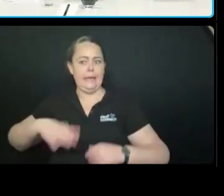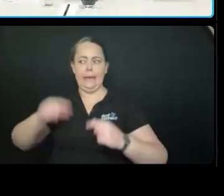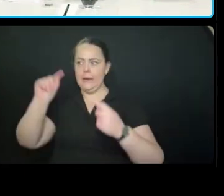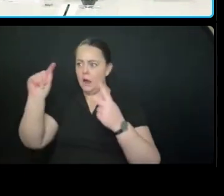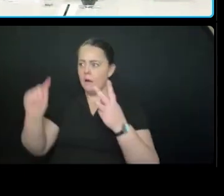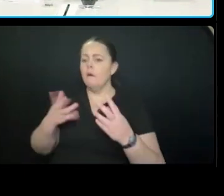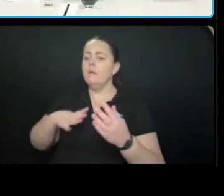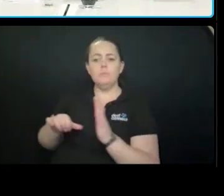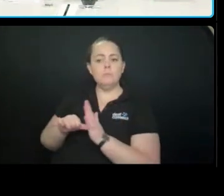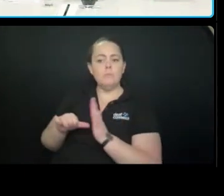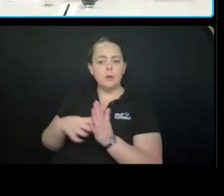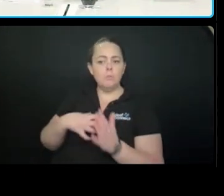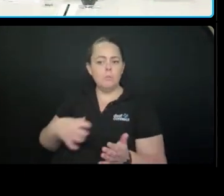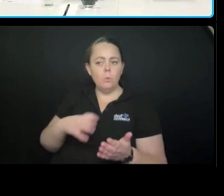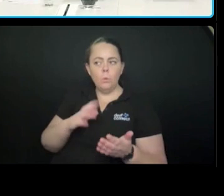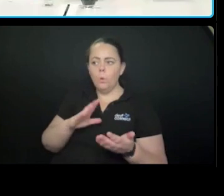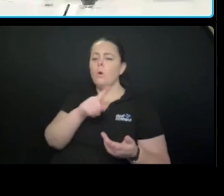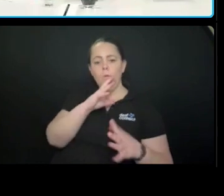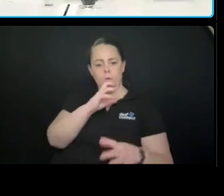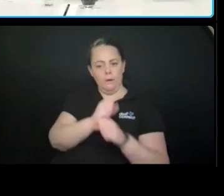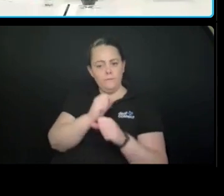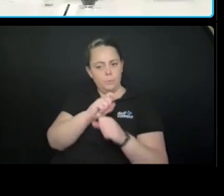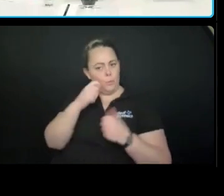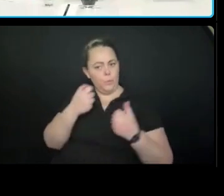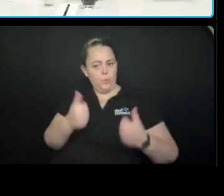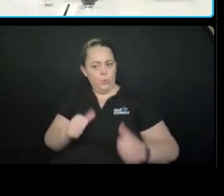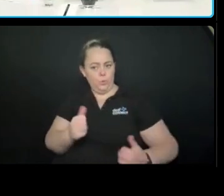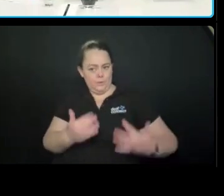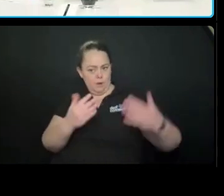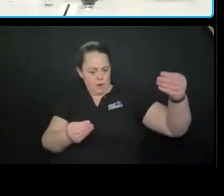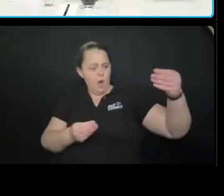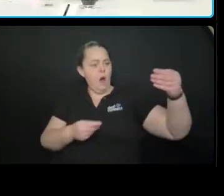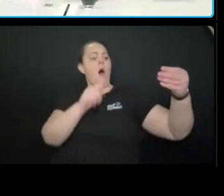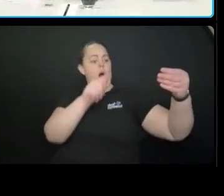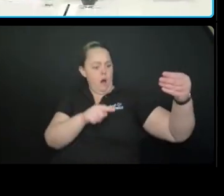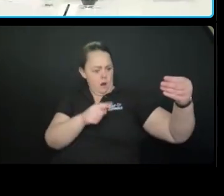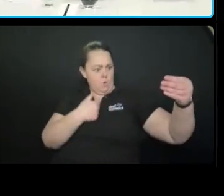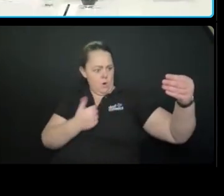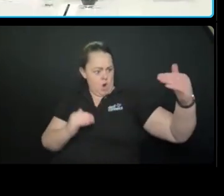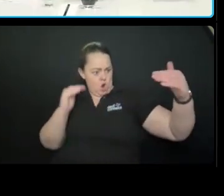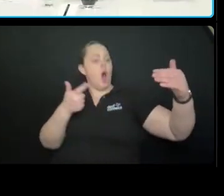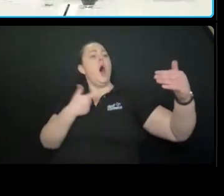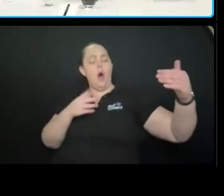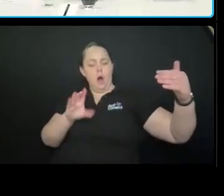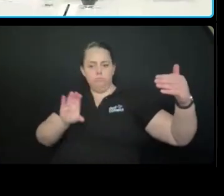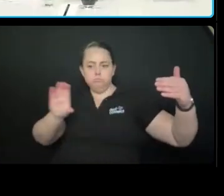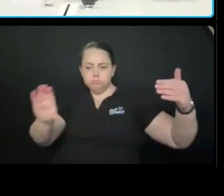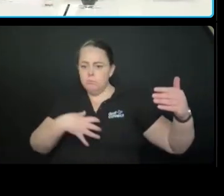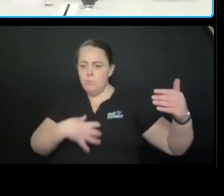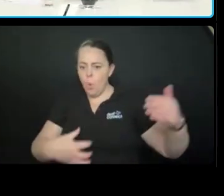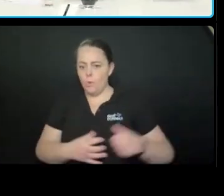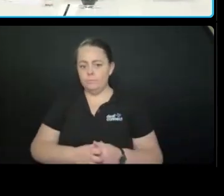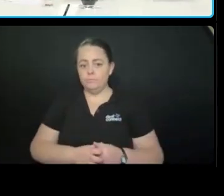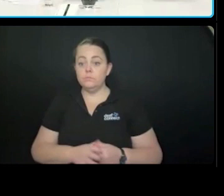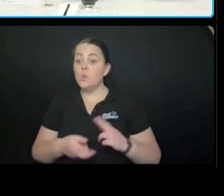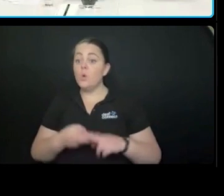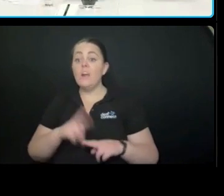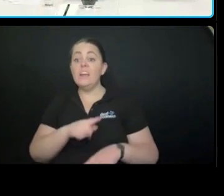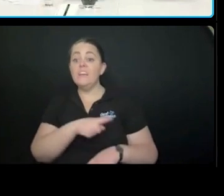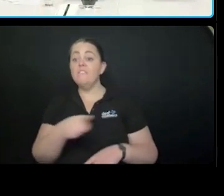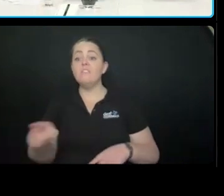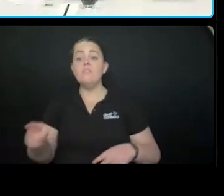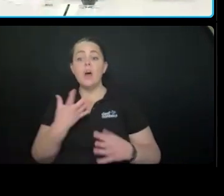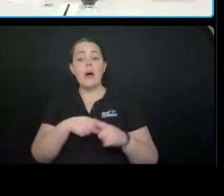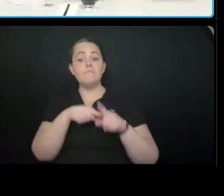indicator results when assessing risk, in particular complaints, incidents or non-compliance. I'll give you an example of that